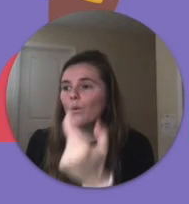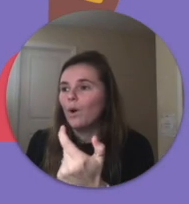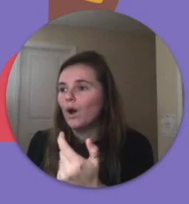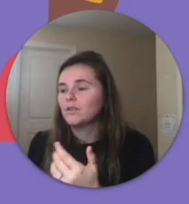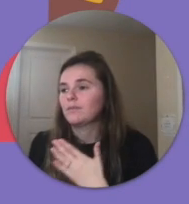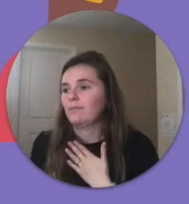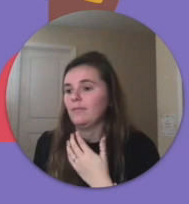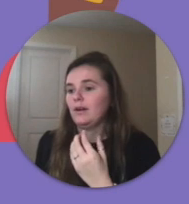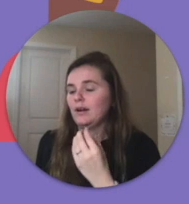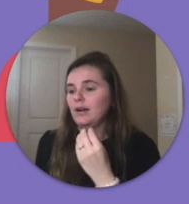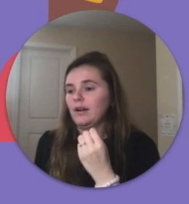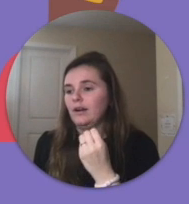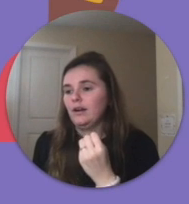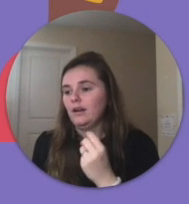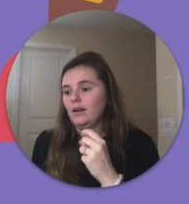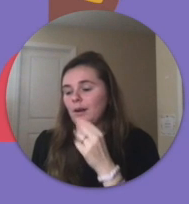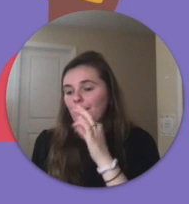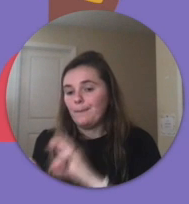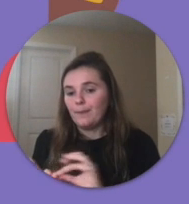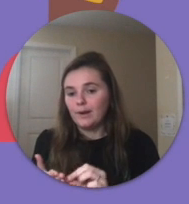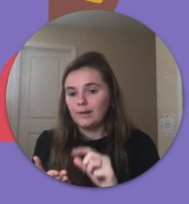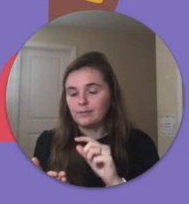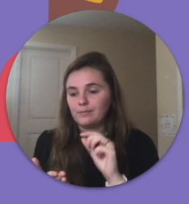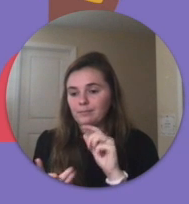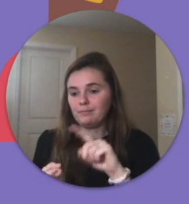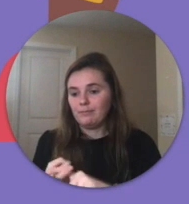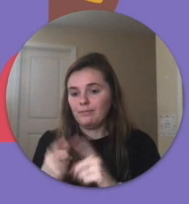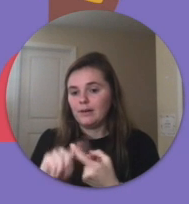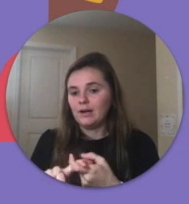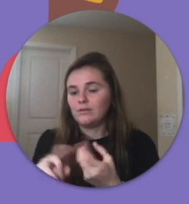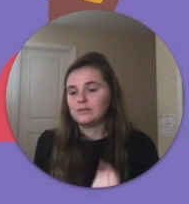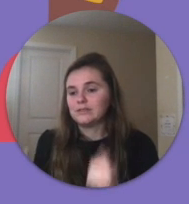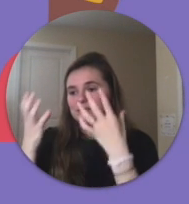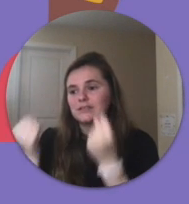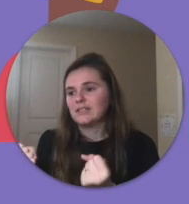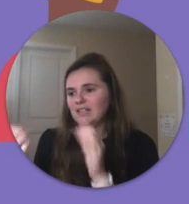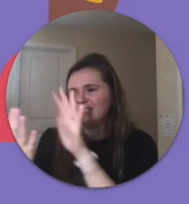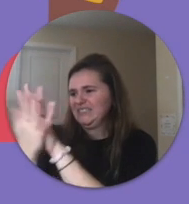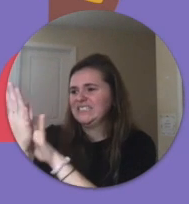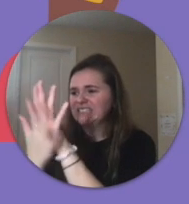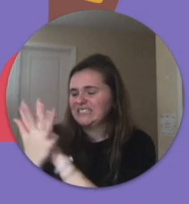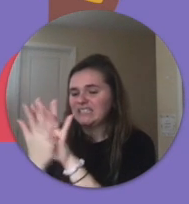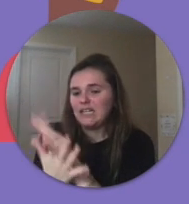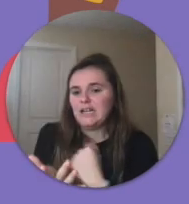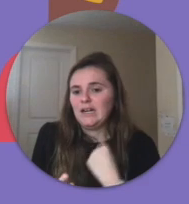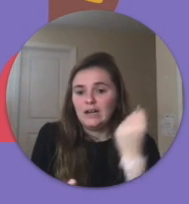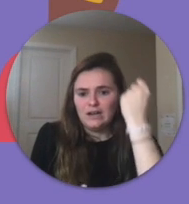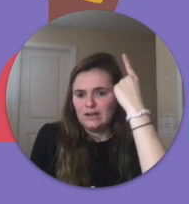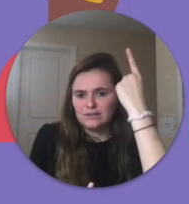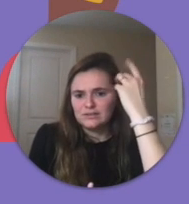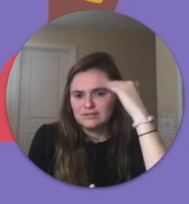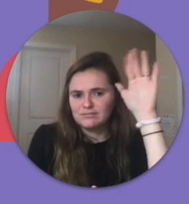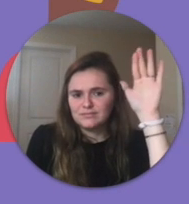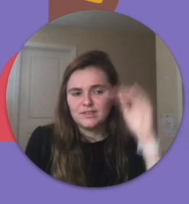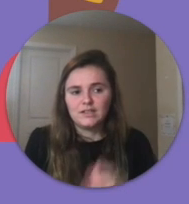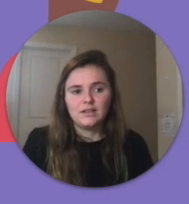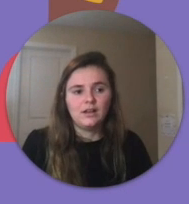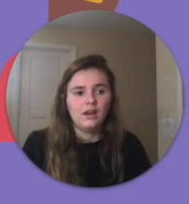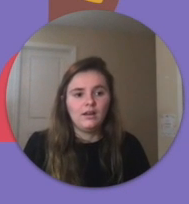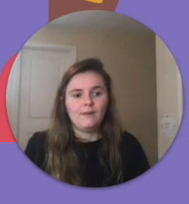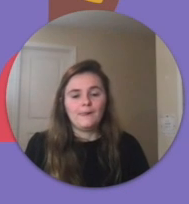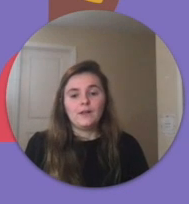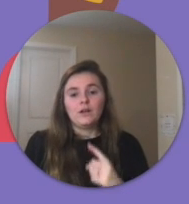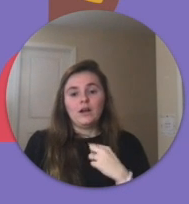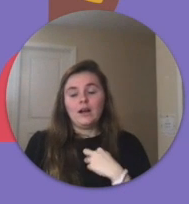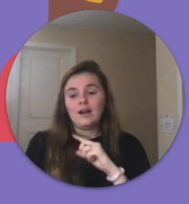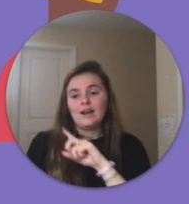I struggled with watching my pen pal's language because I couldn't really understand